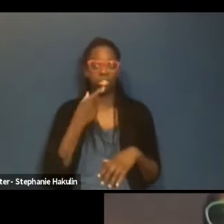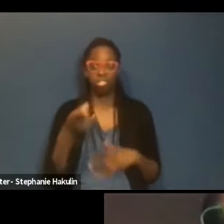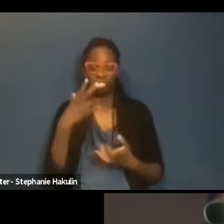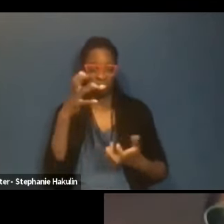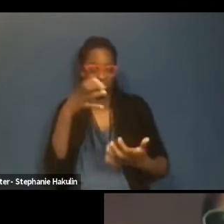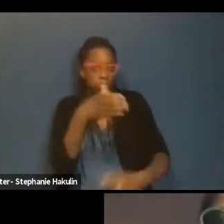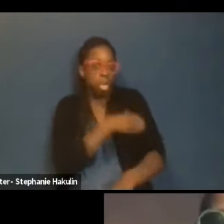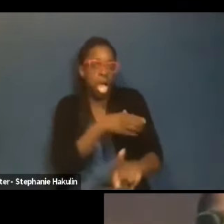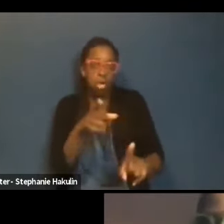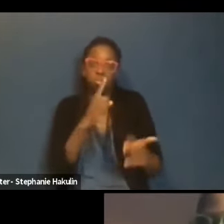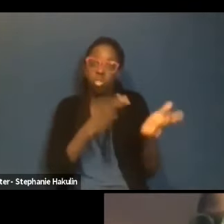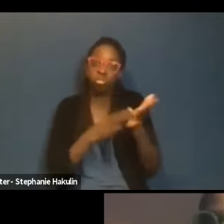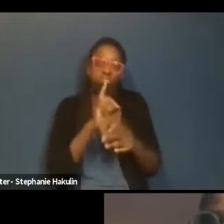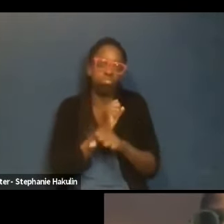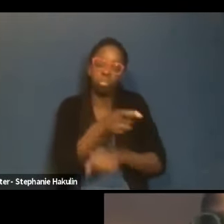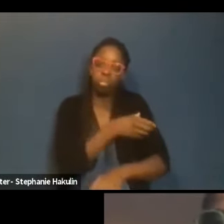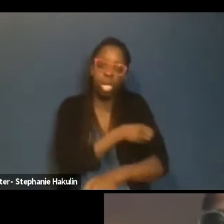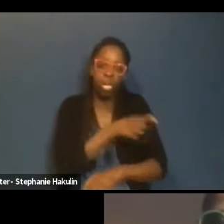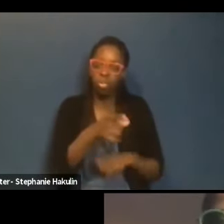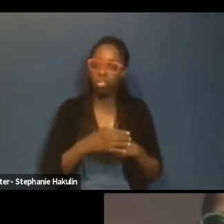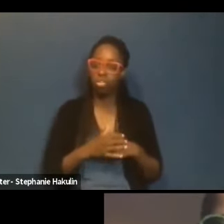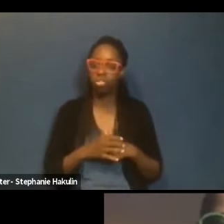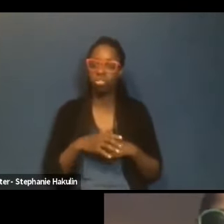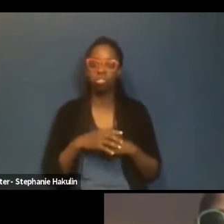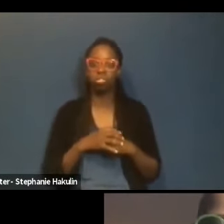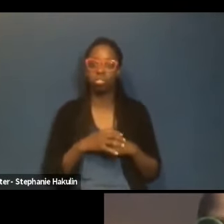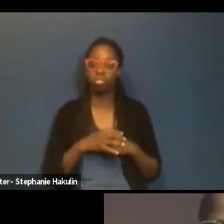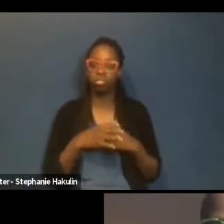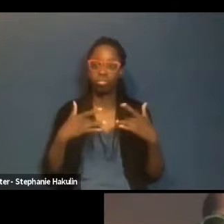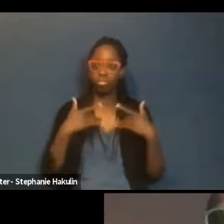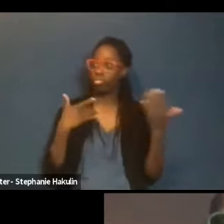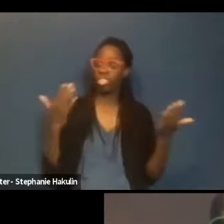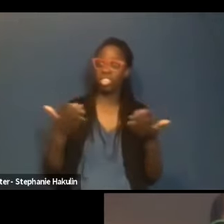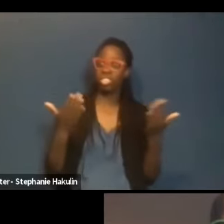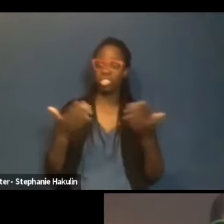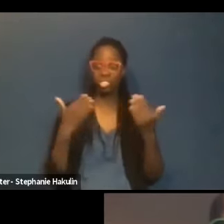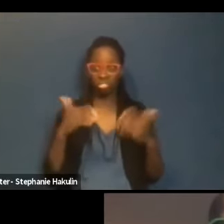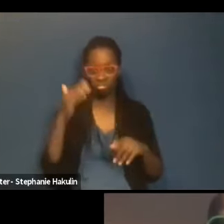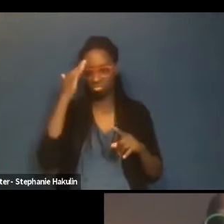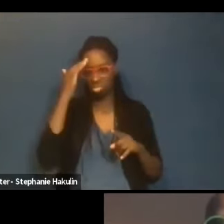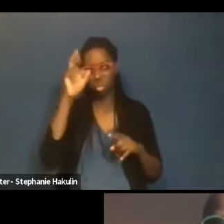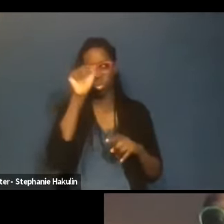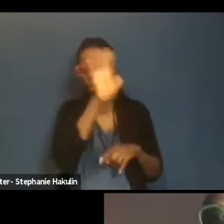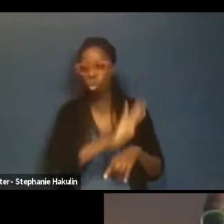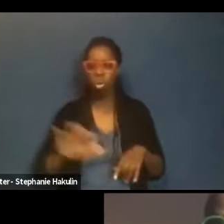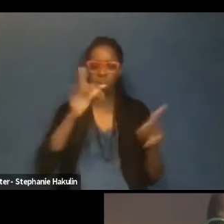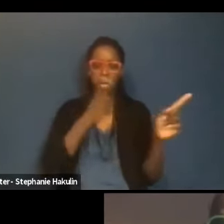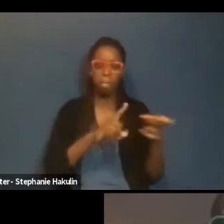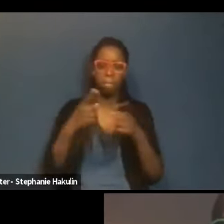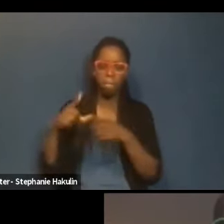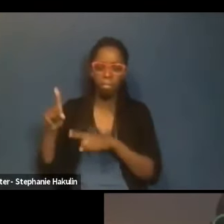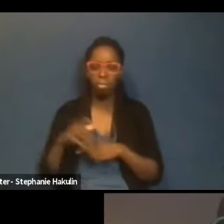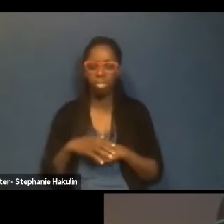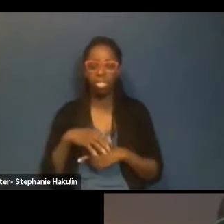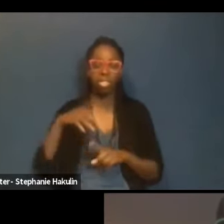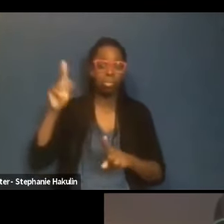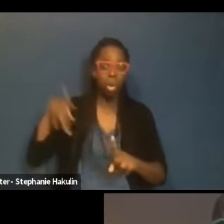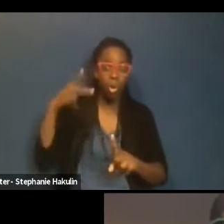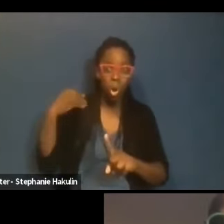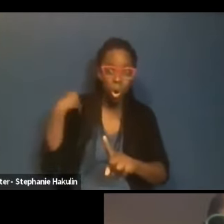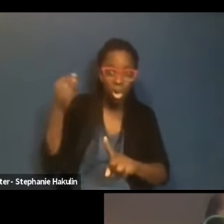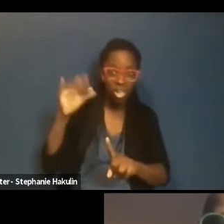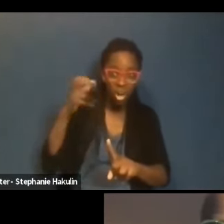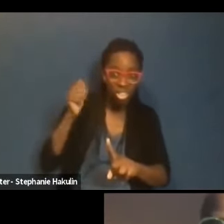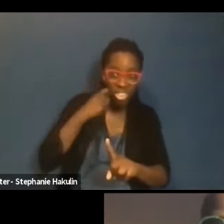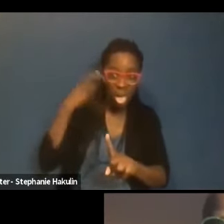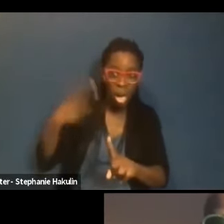Y'all know what's up in this here United States. You know what's happening in Portland. You know what's supposed to be happening in Oakland.